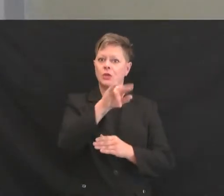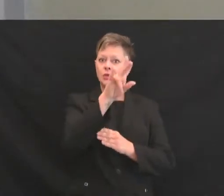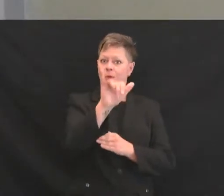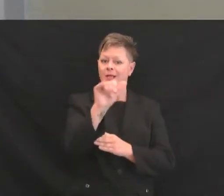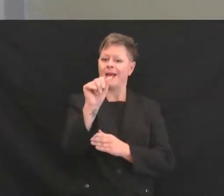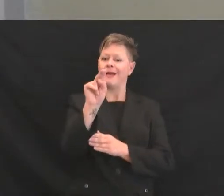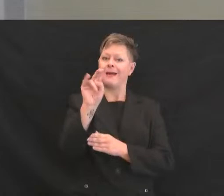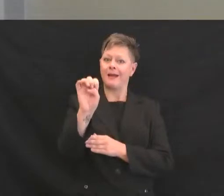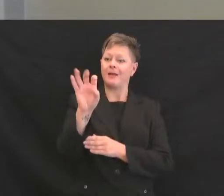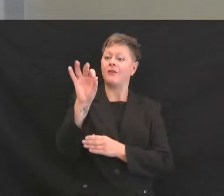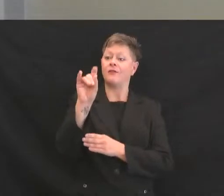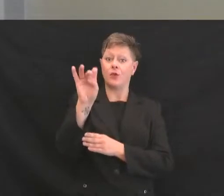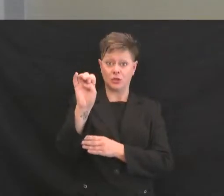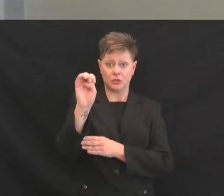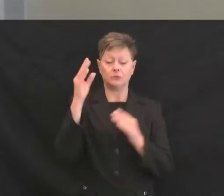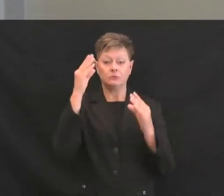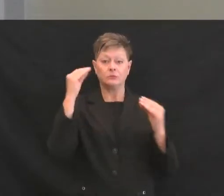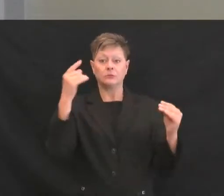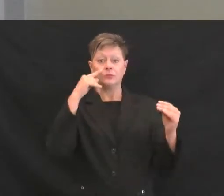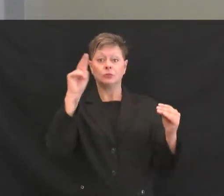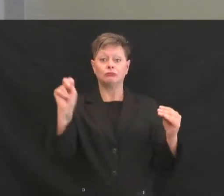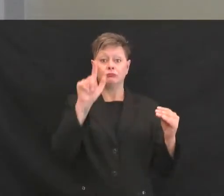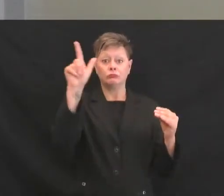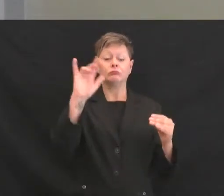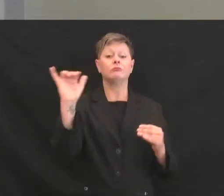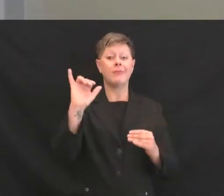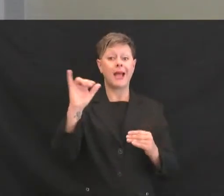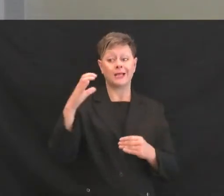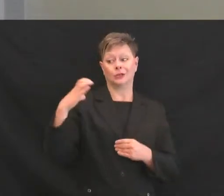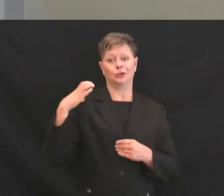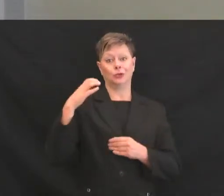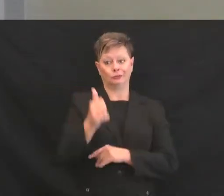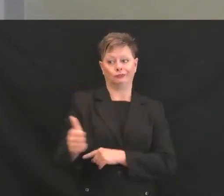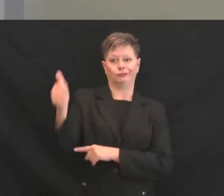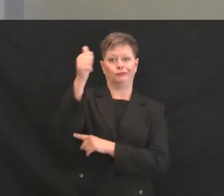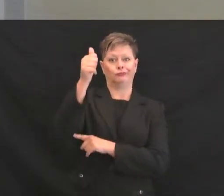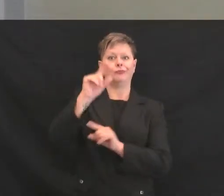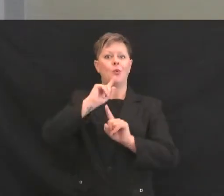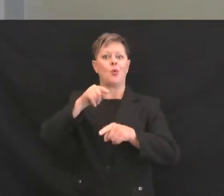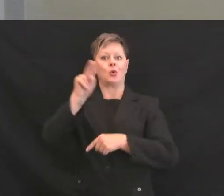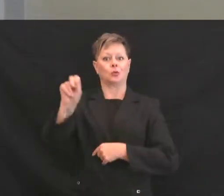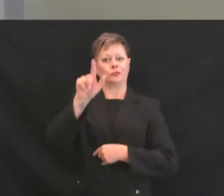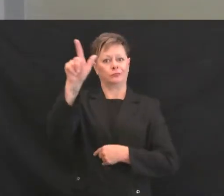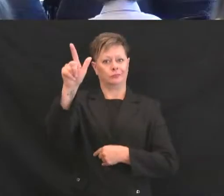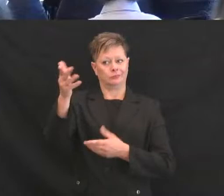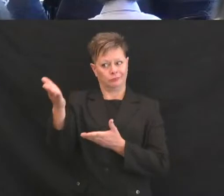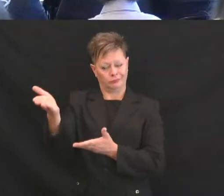Lieutenant Governor of Newfoundland and Labrador, and Chancellor of the Order of Newfoundland and Labrador.